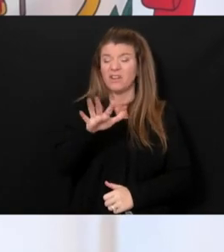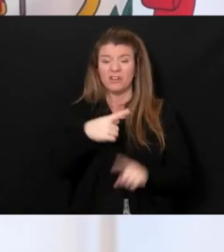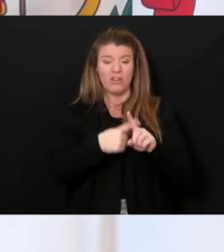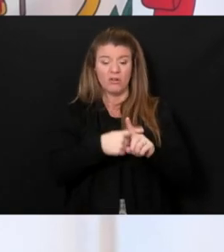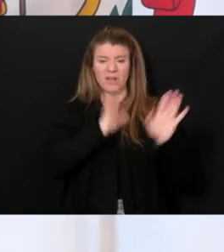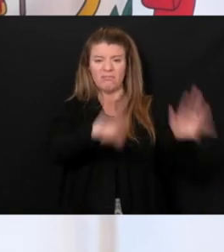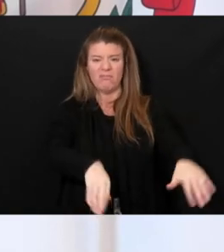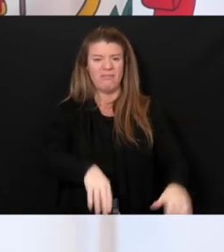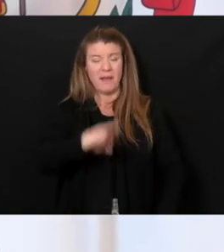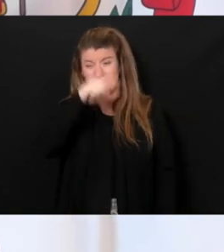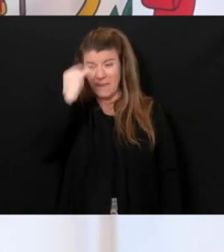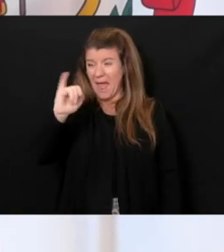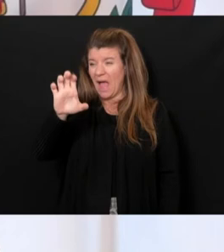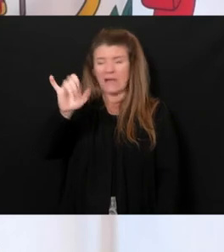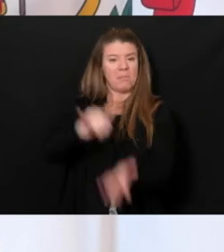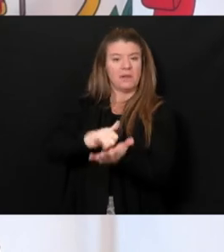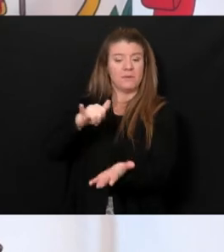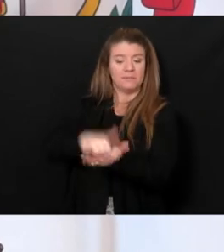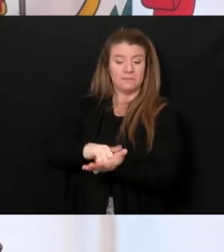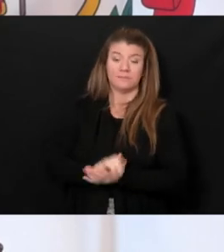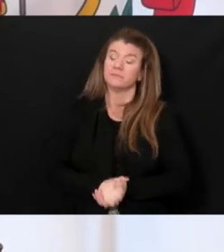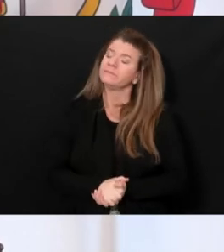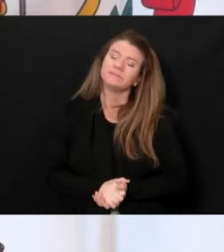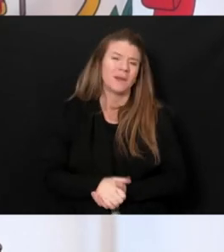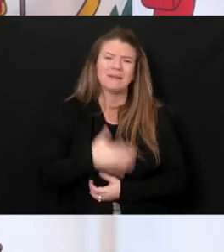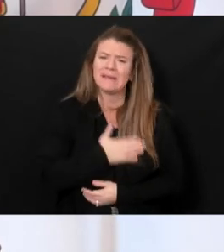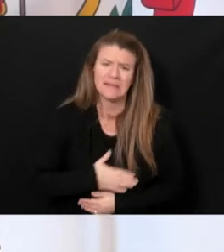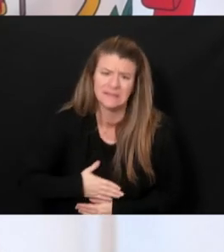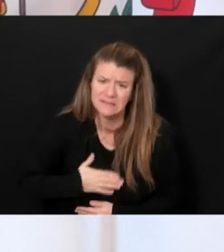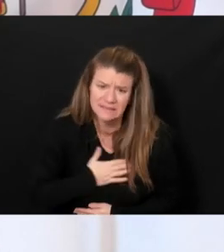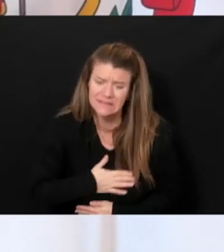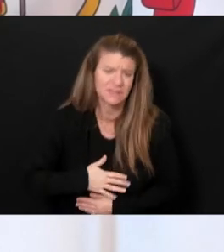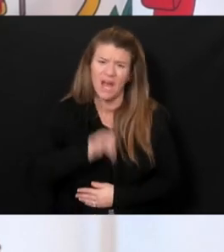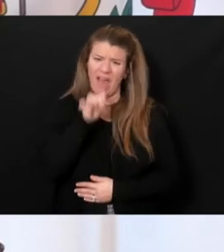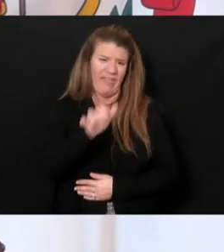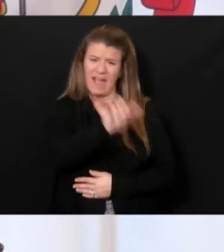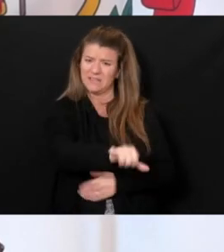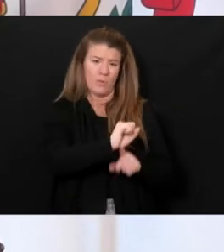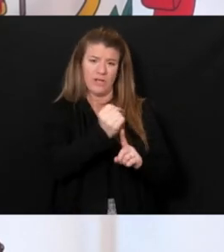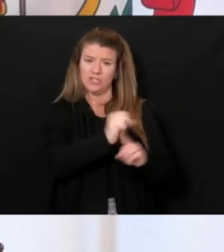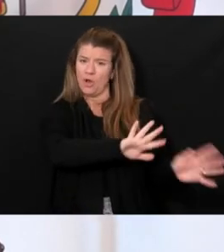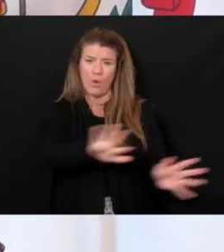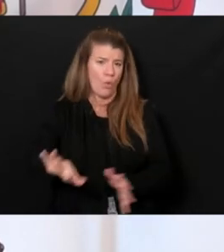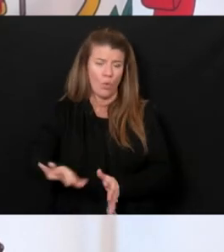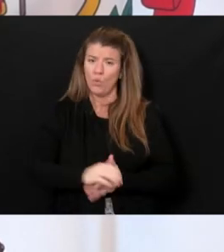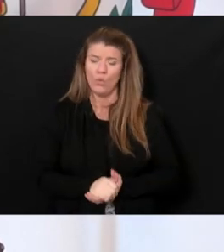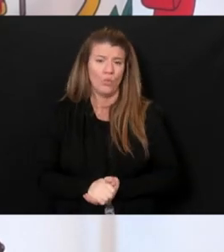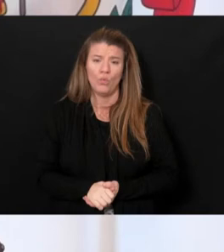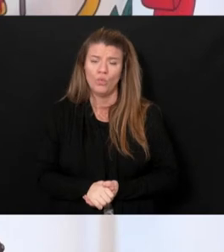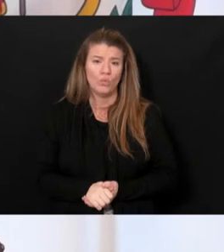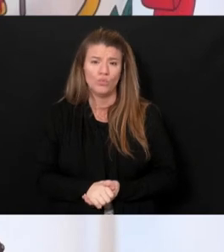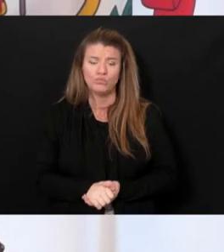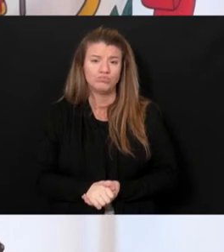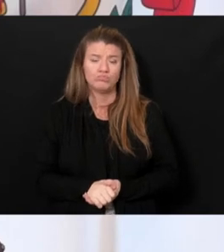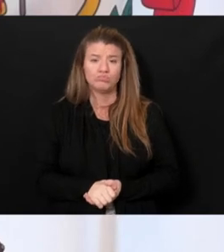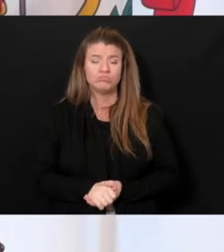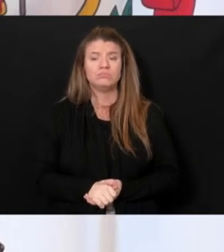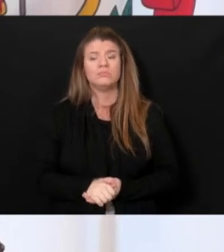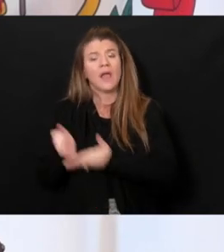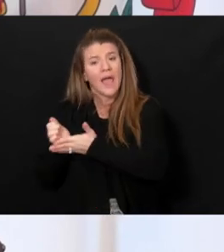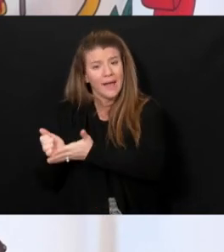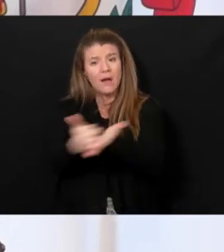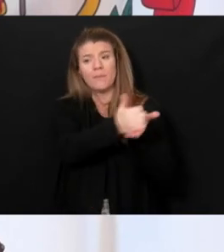couldn't have black ice. Please don't think that. Please, please don't think that. You know, help all the